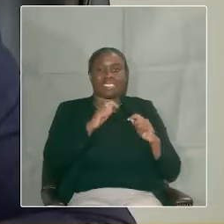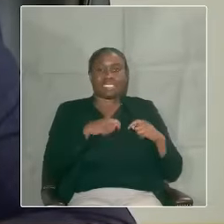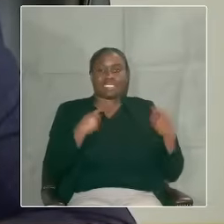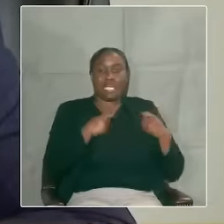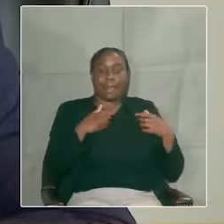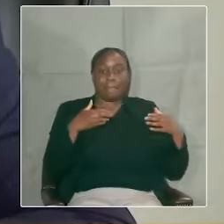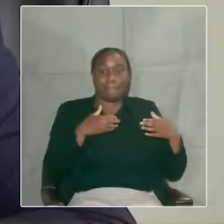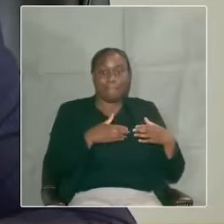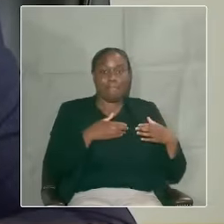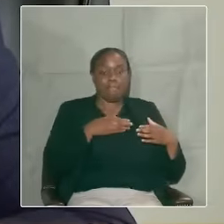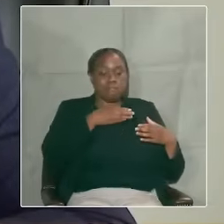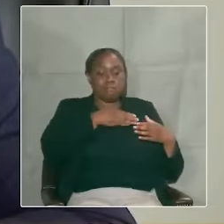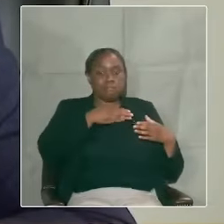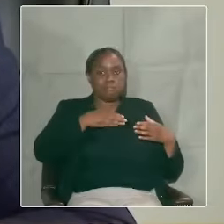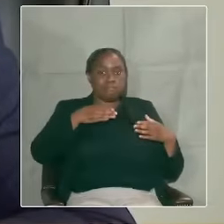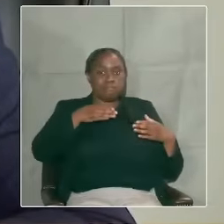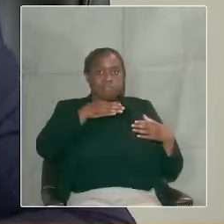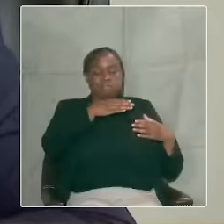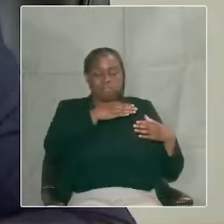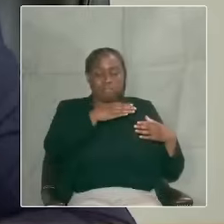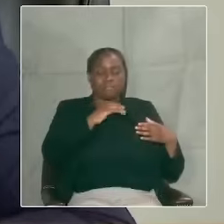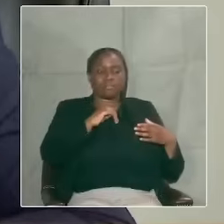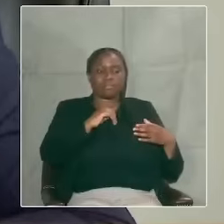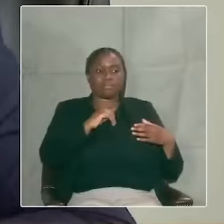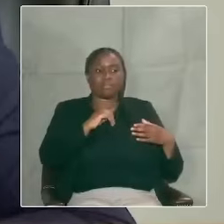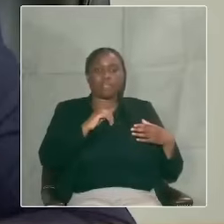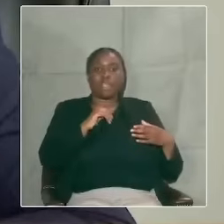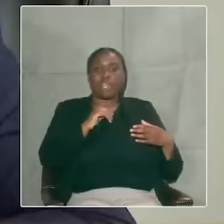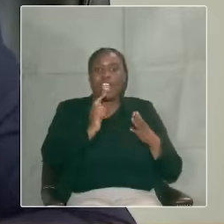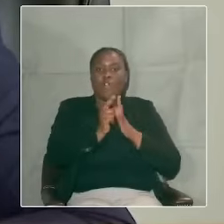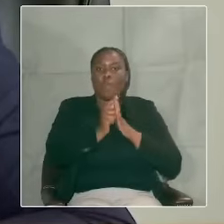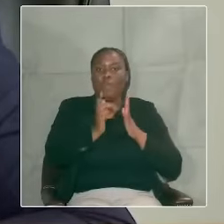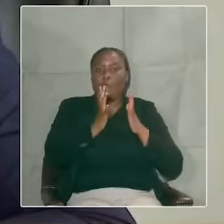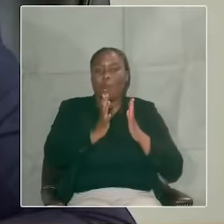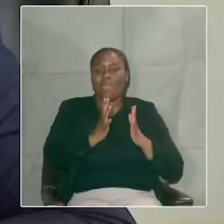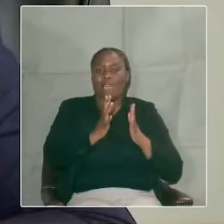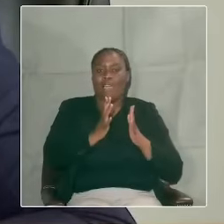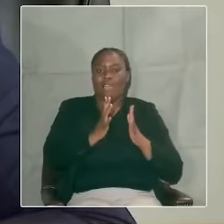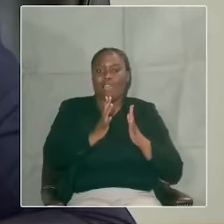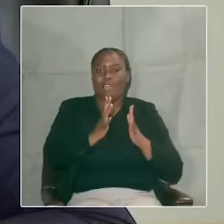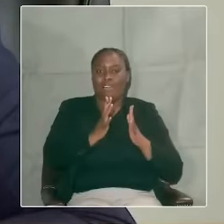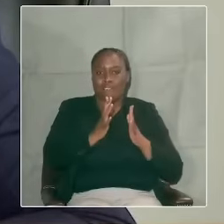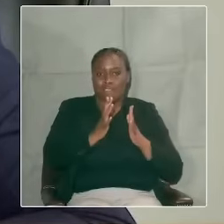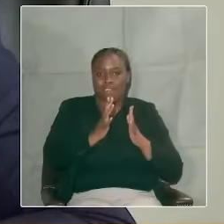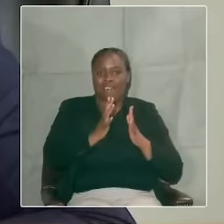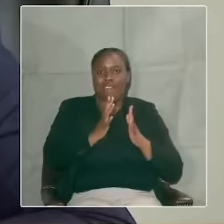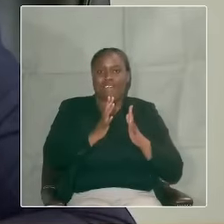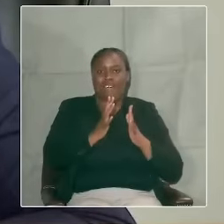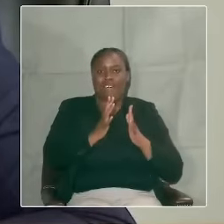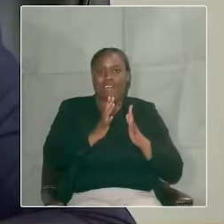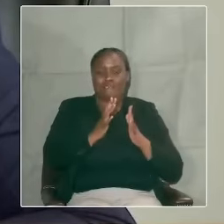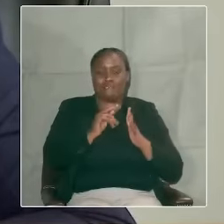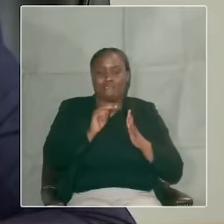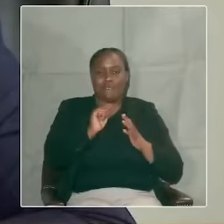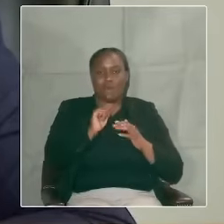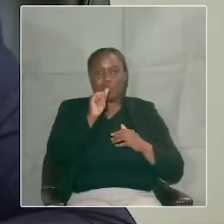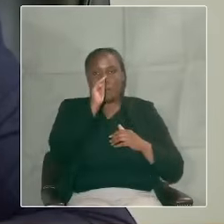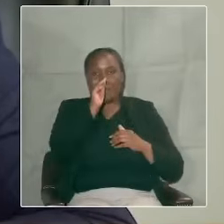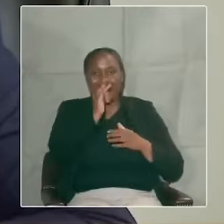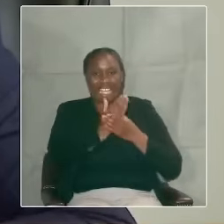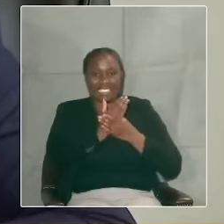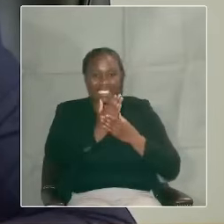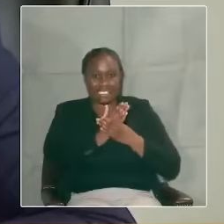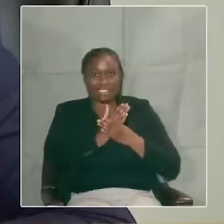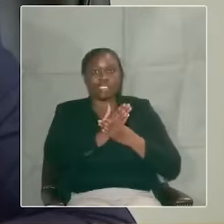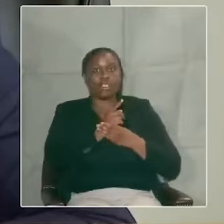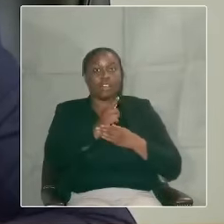a team of, the PKTT had a team of prosecutors that were assisting the team, guiding them with